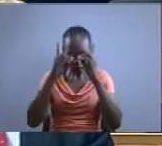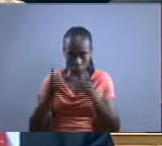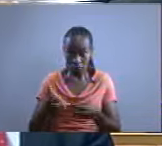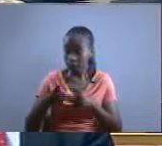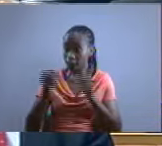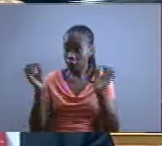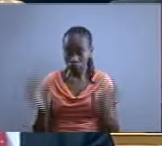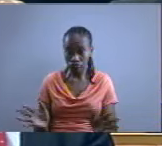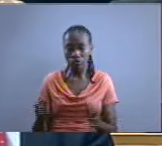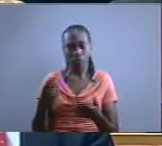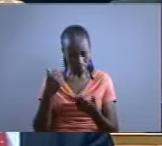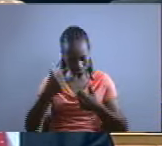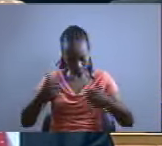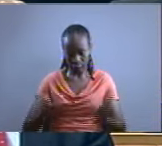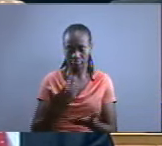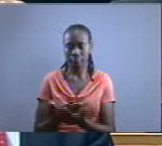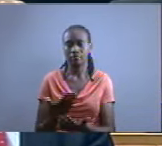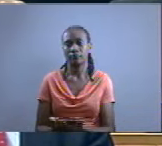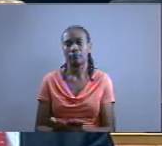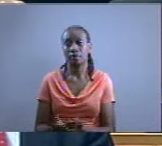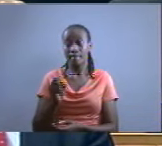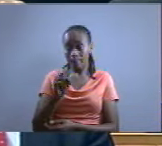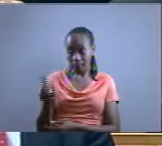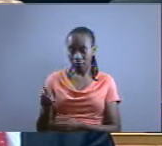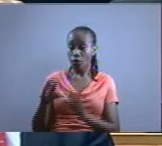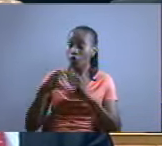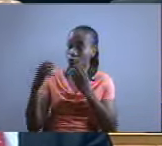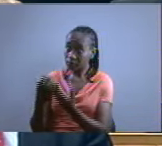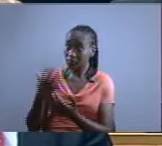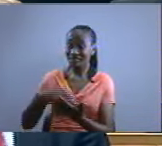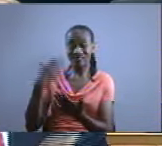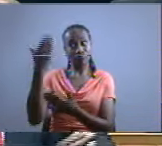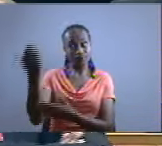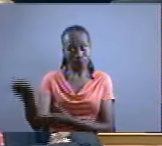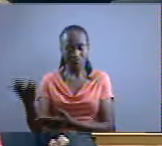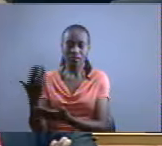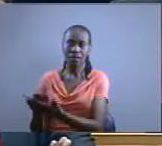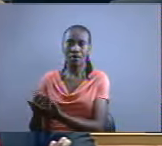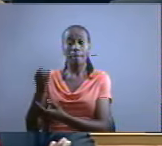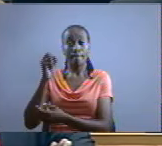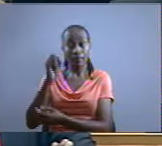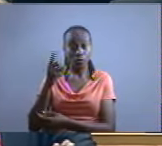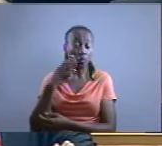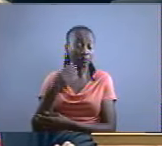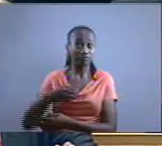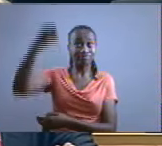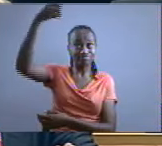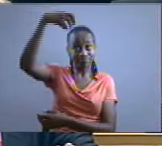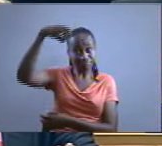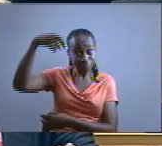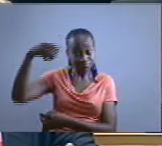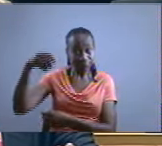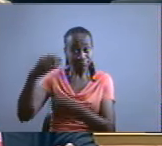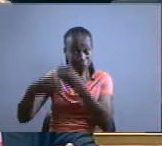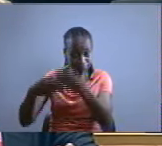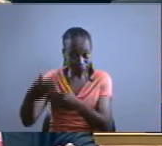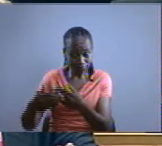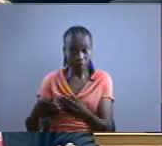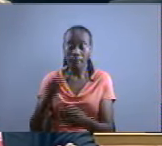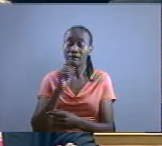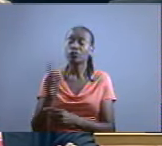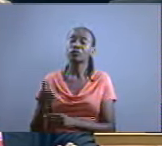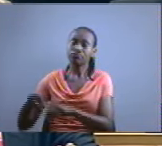Honourable Speaker, that committees may apply, but it's conditional that when the bells ring and a vote is called, they suspend all their